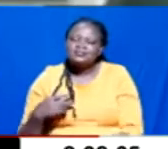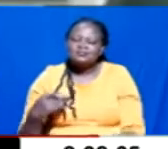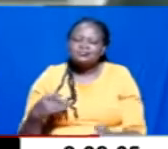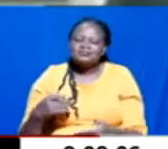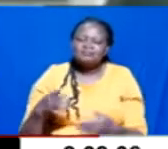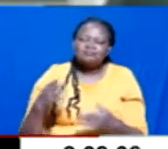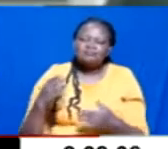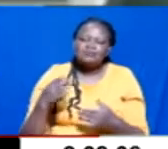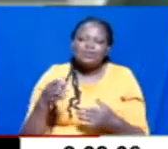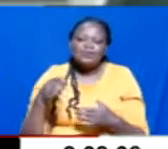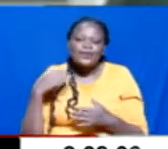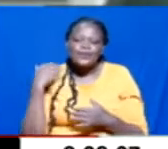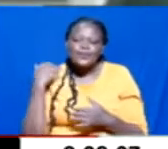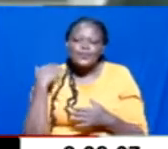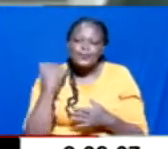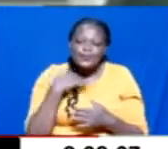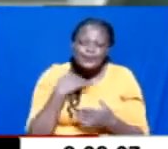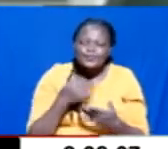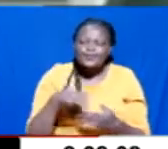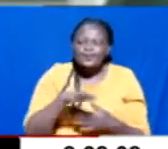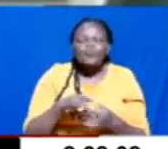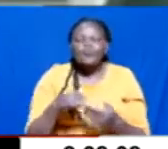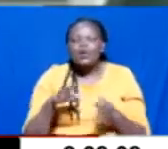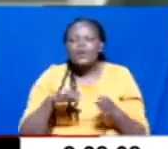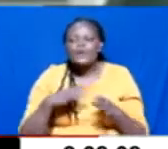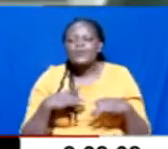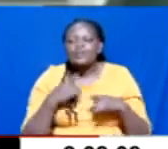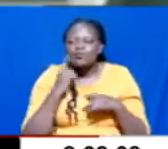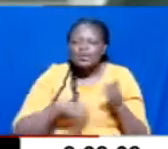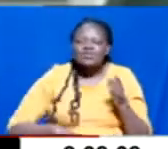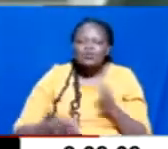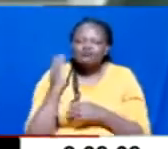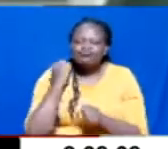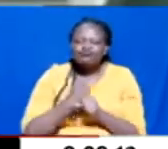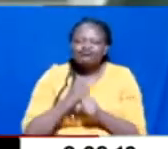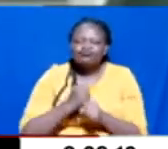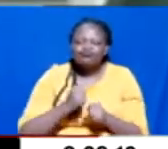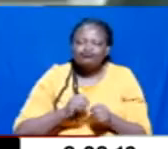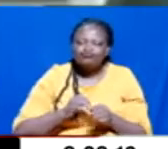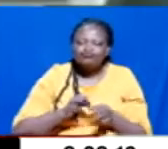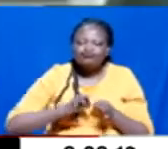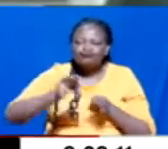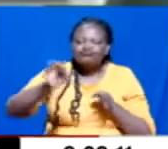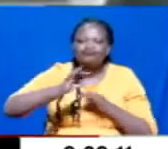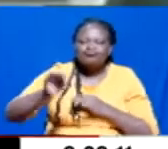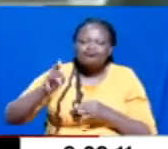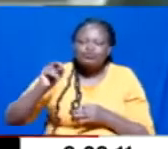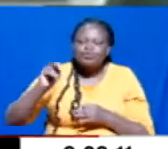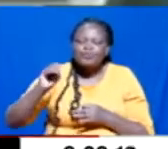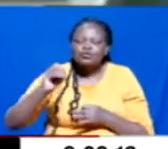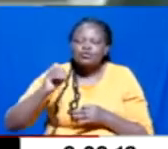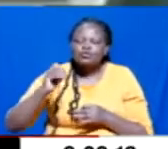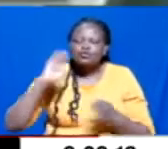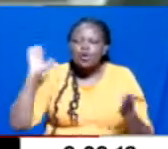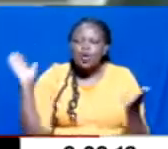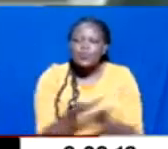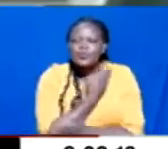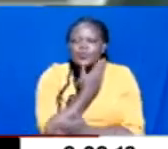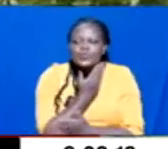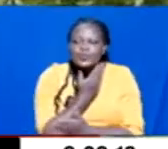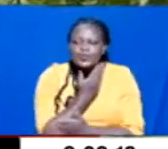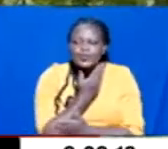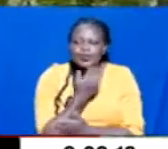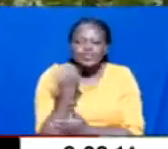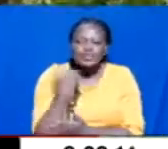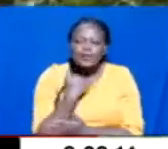of parliament now want the security operation extended to Baringo. This is to flush out the bandits.